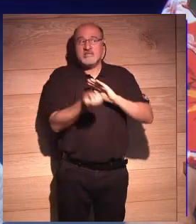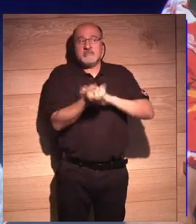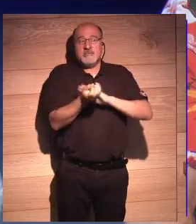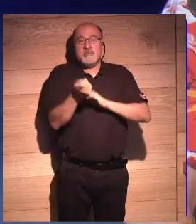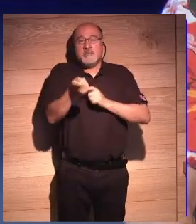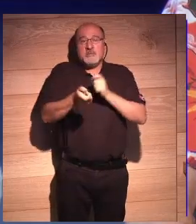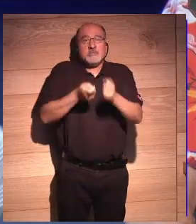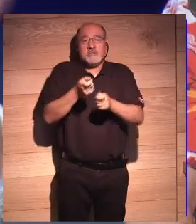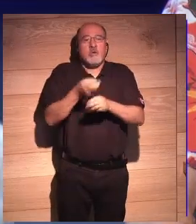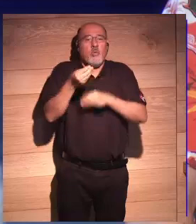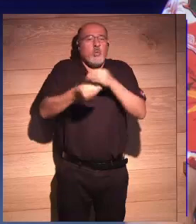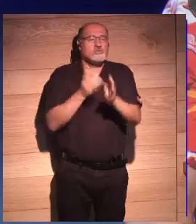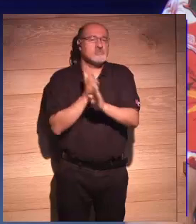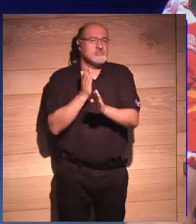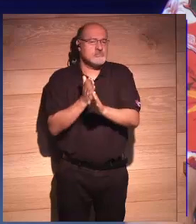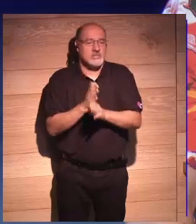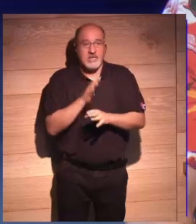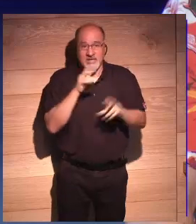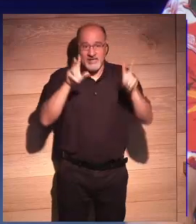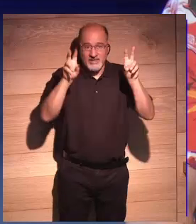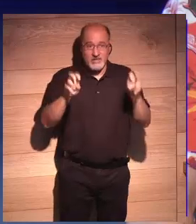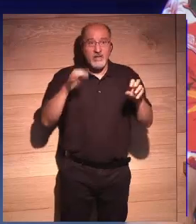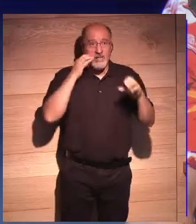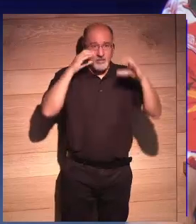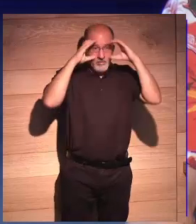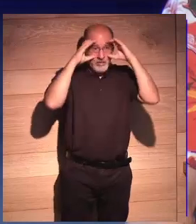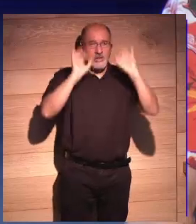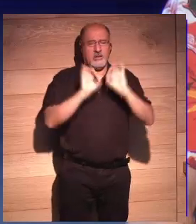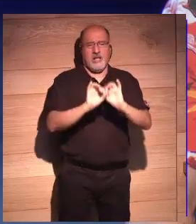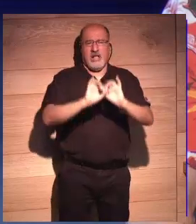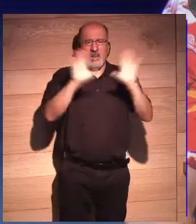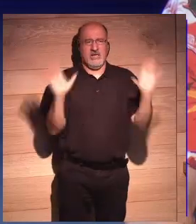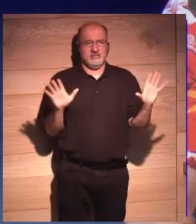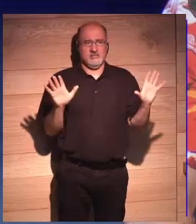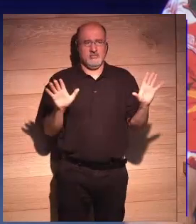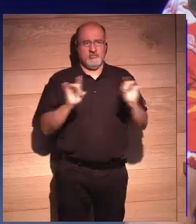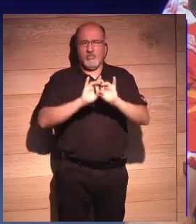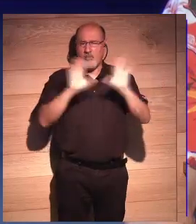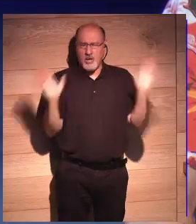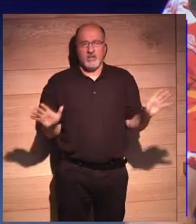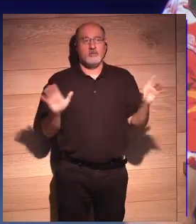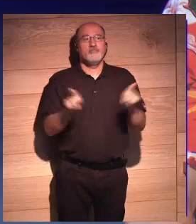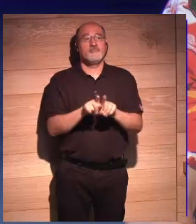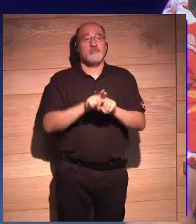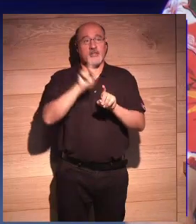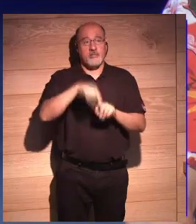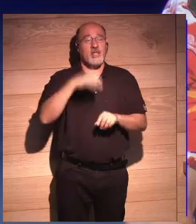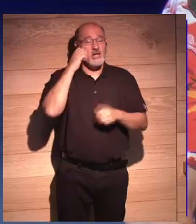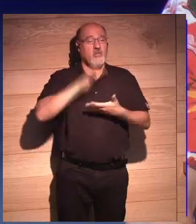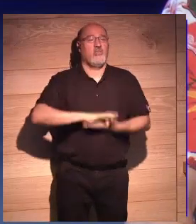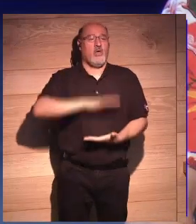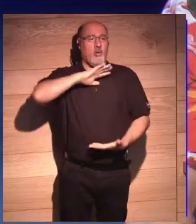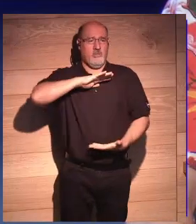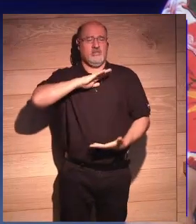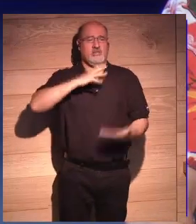beginning, the 5G. We are starting to see use cases. For me, VR is a very clear use case. Augmented